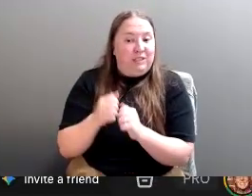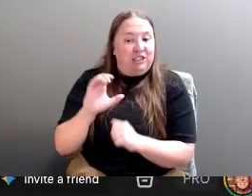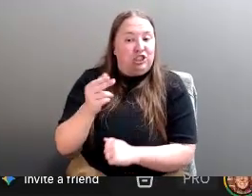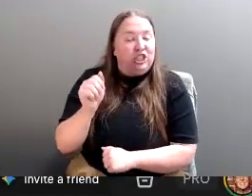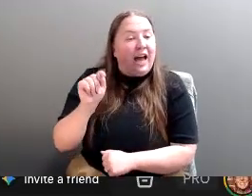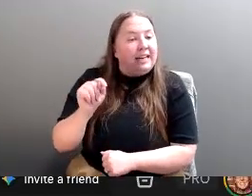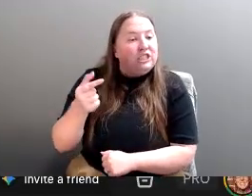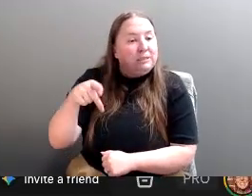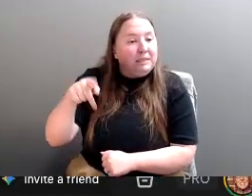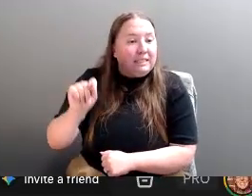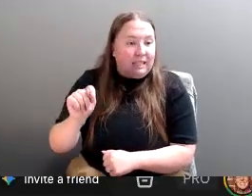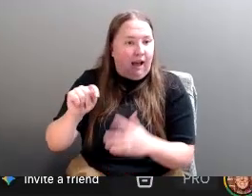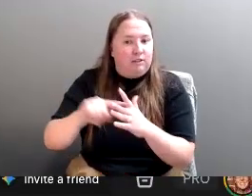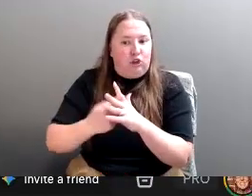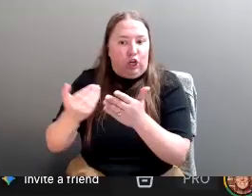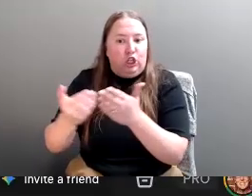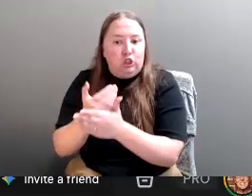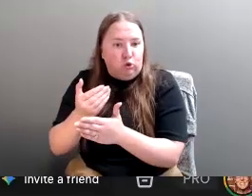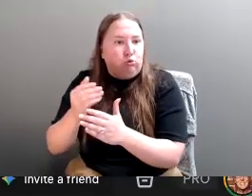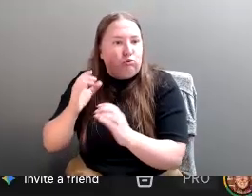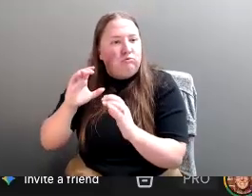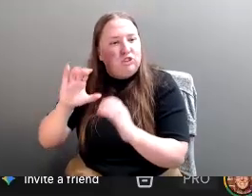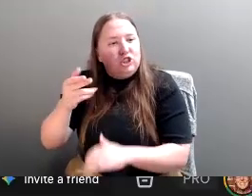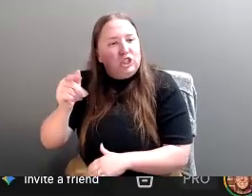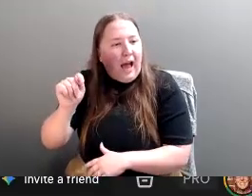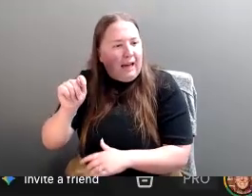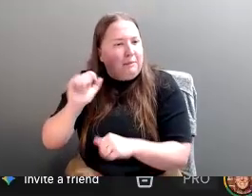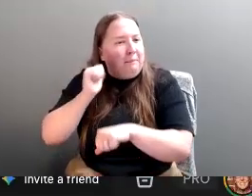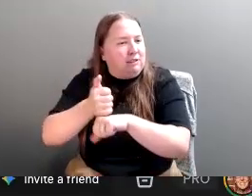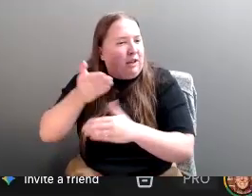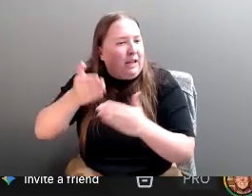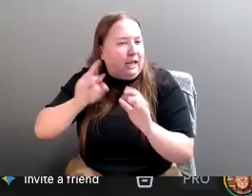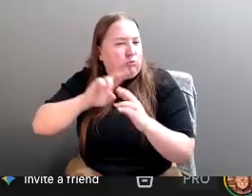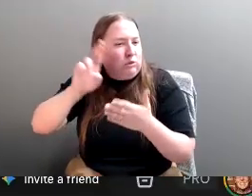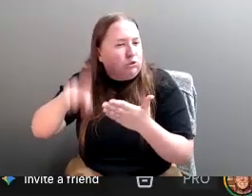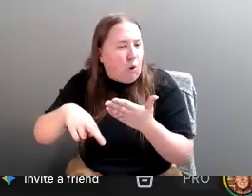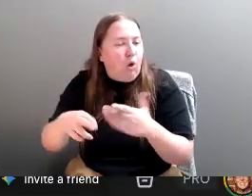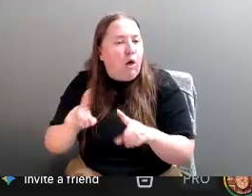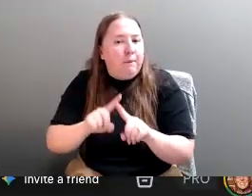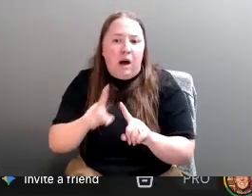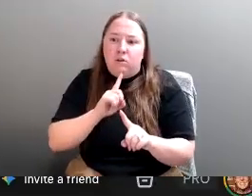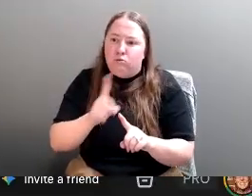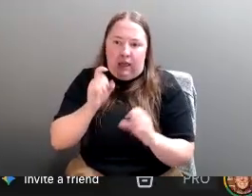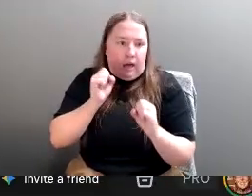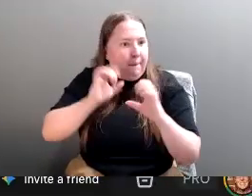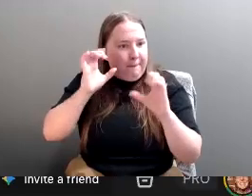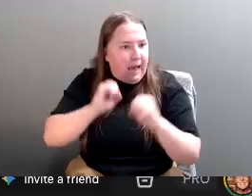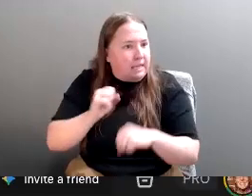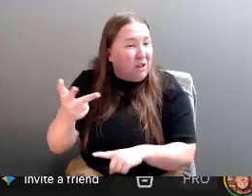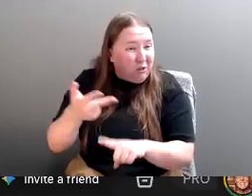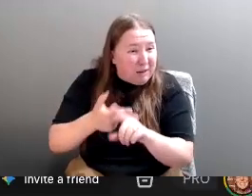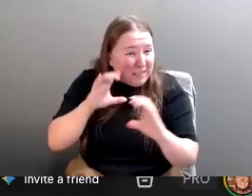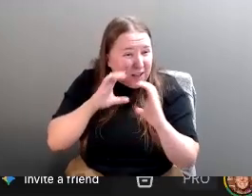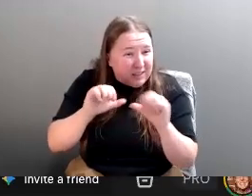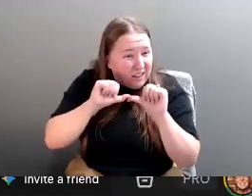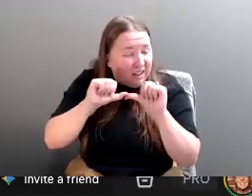started another chat session based on kind of the ending result. But in this case, I was really amazed that